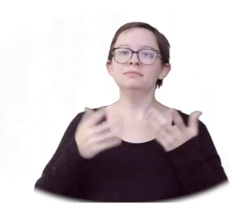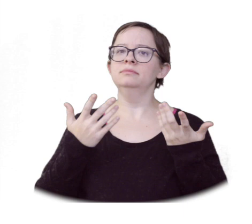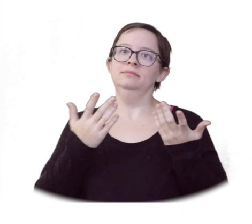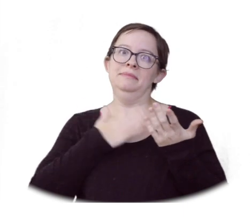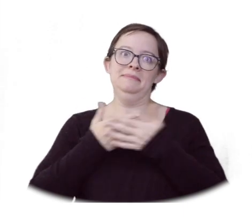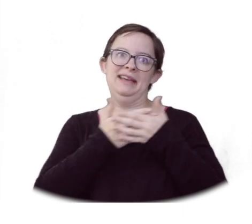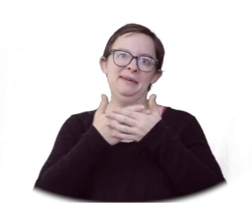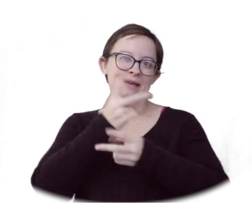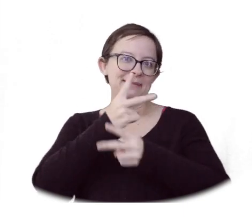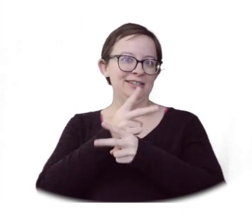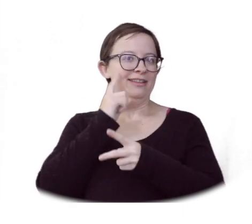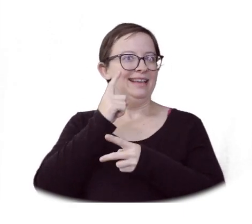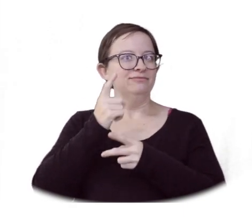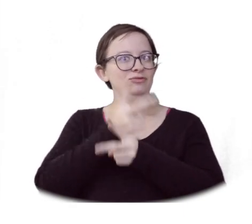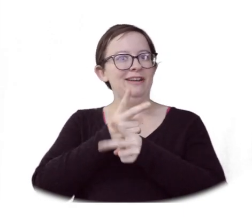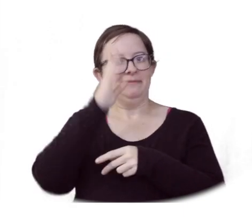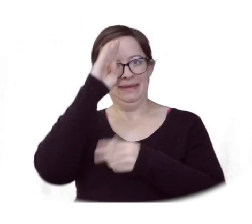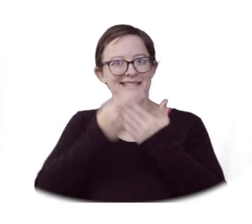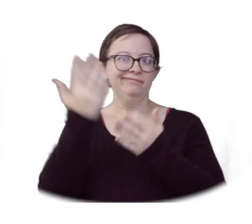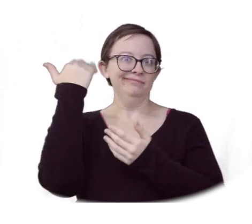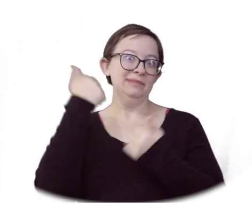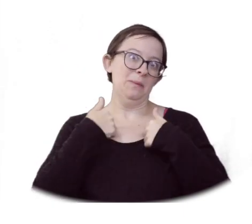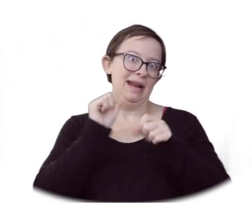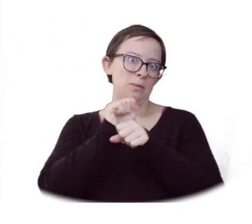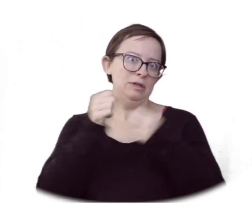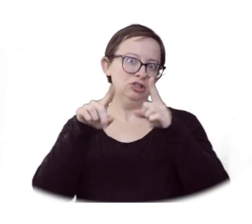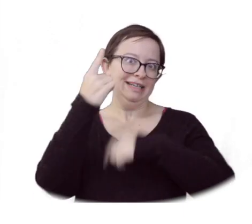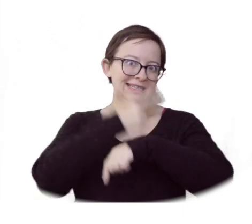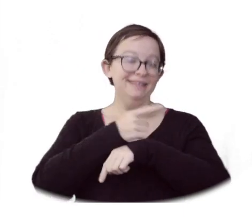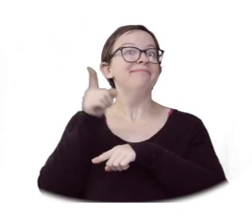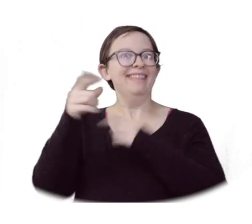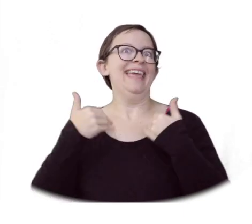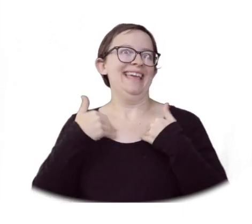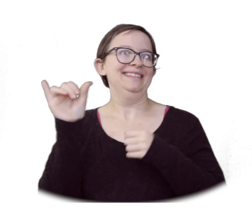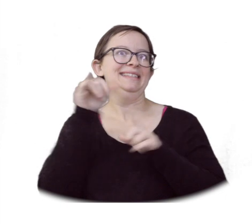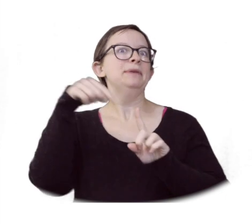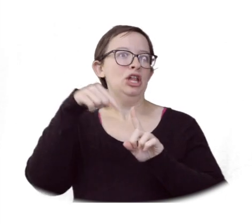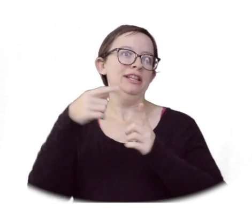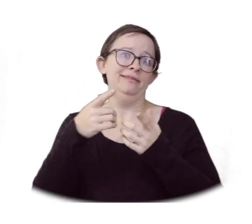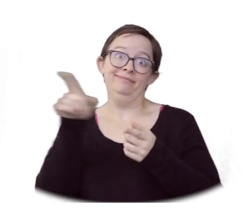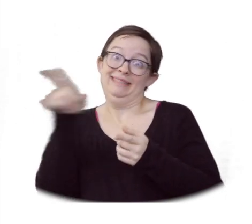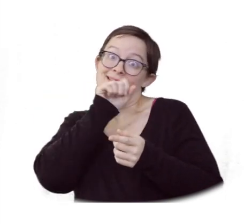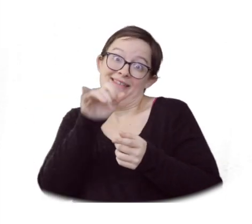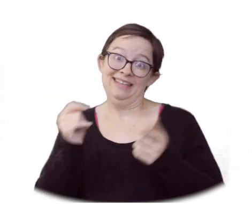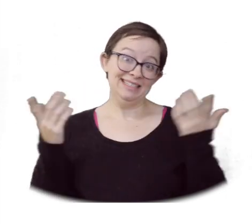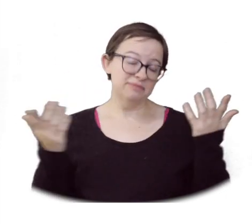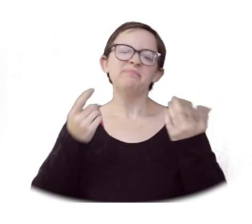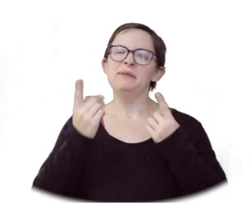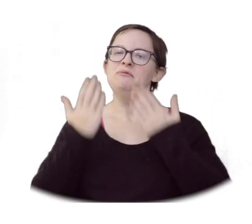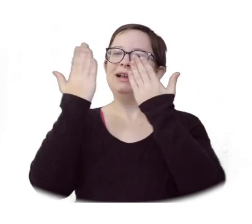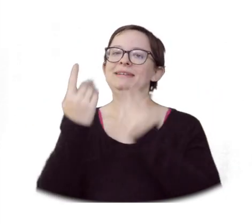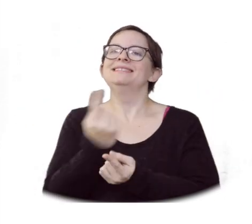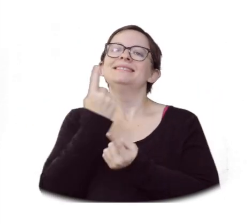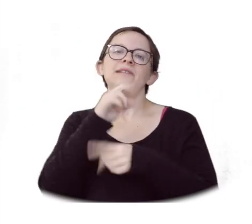let it down. My babysitter that watched my son when I had to work during the day, they had one of these and he really loved it.